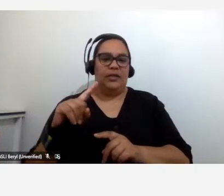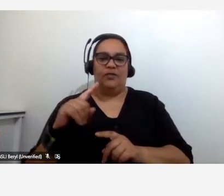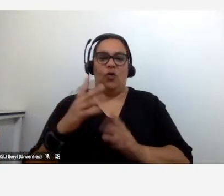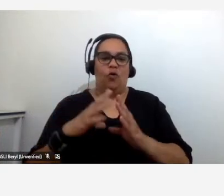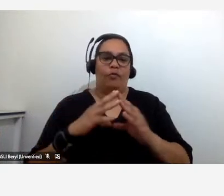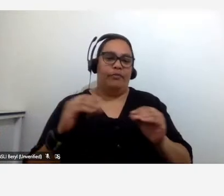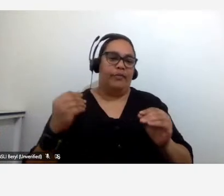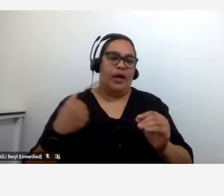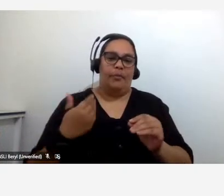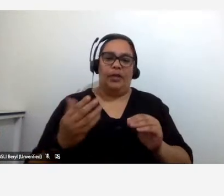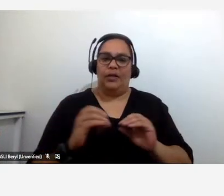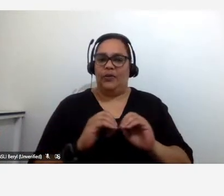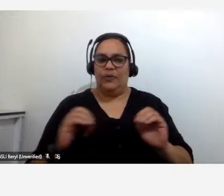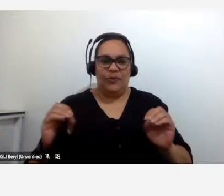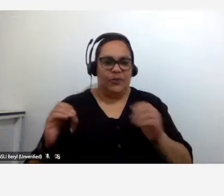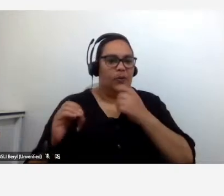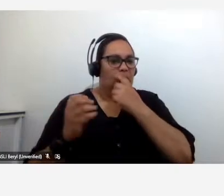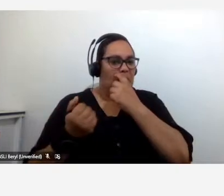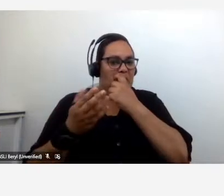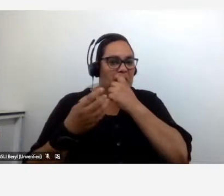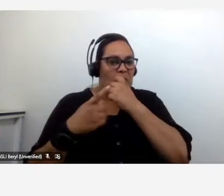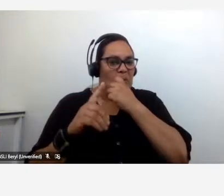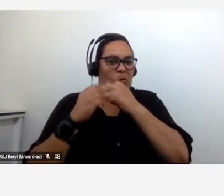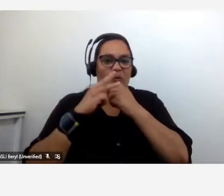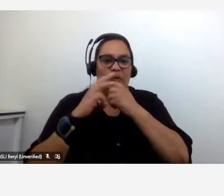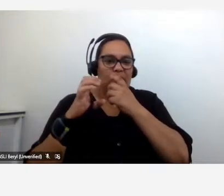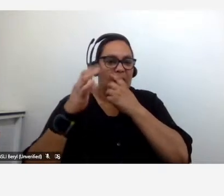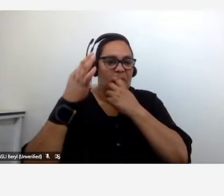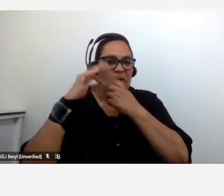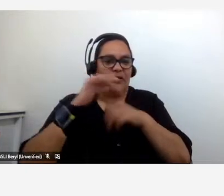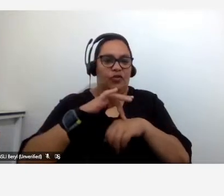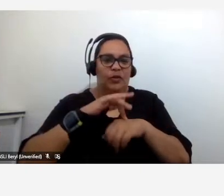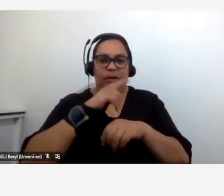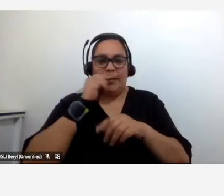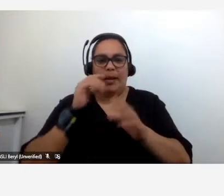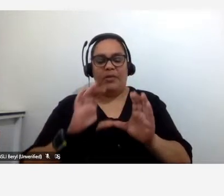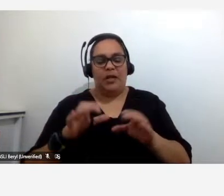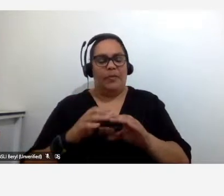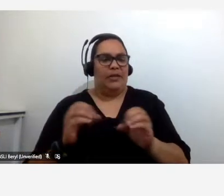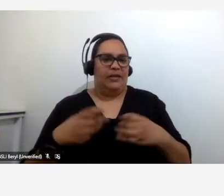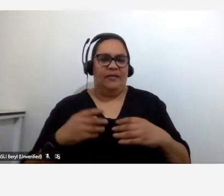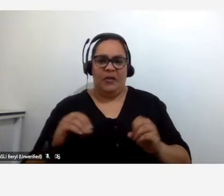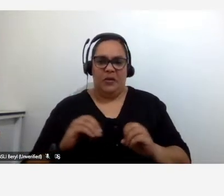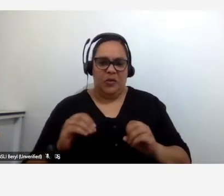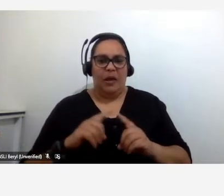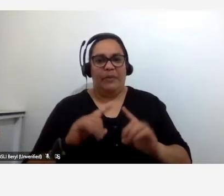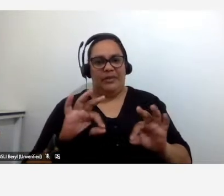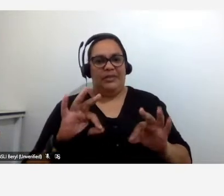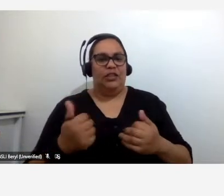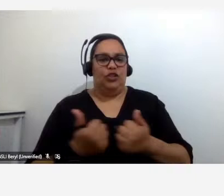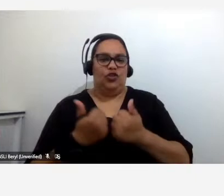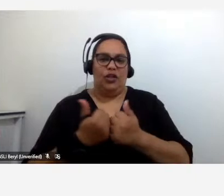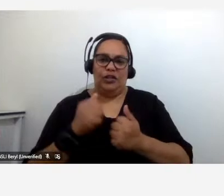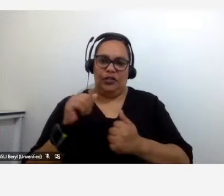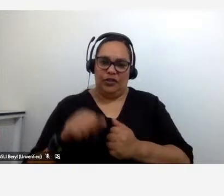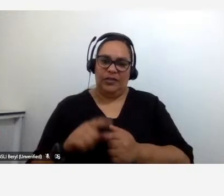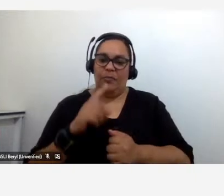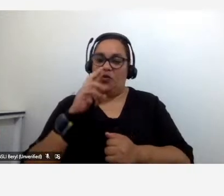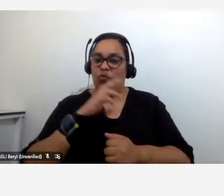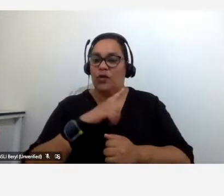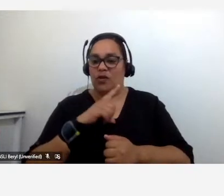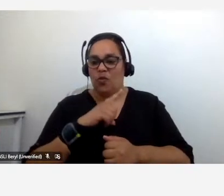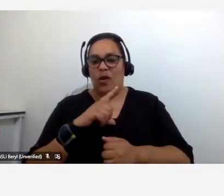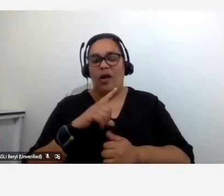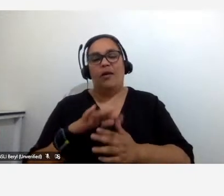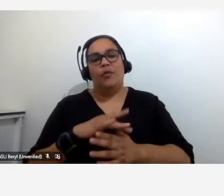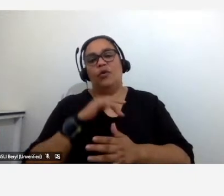completed application submitted to the Western Cape Provincial Geographical Names Committee. This is a challenge. The reason for this is